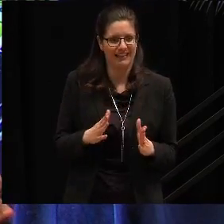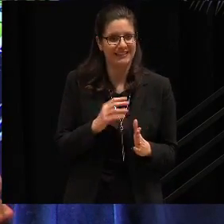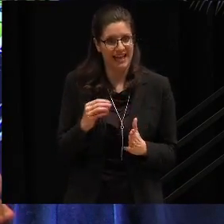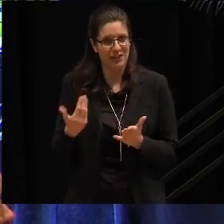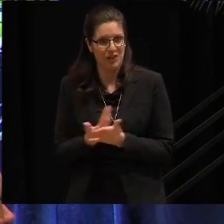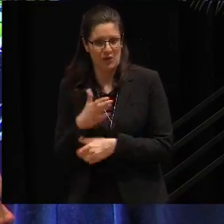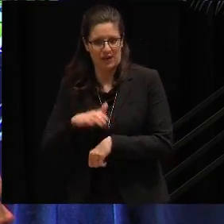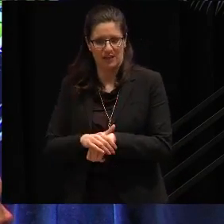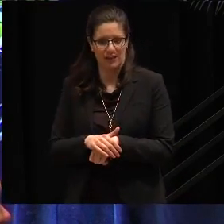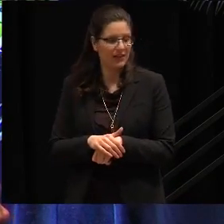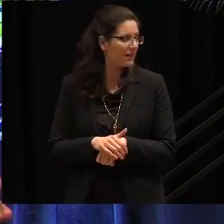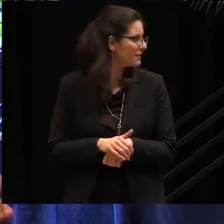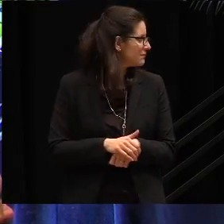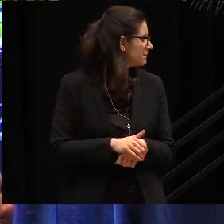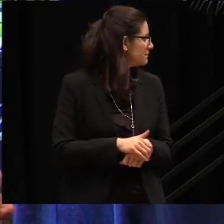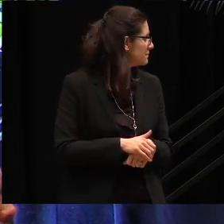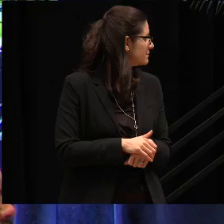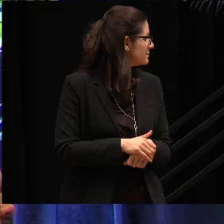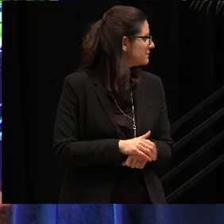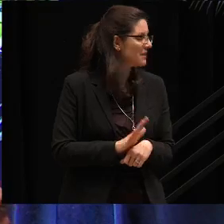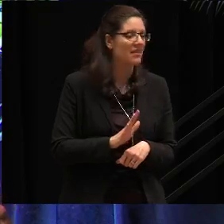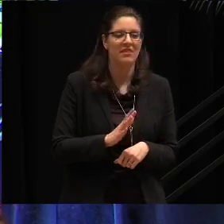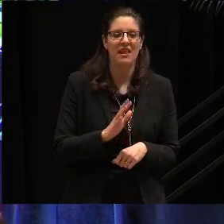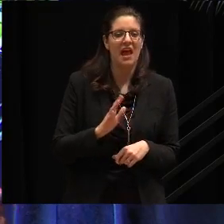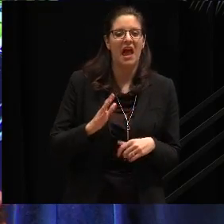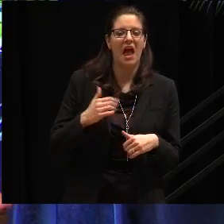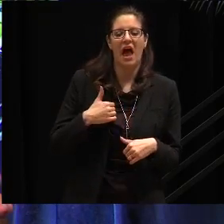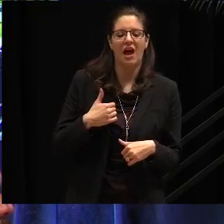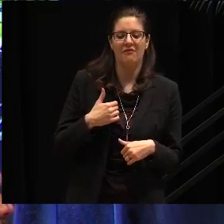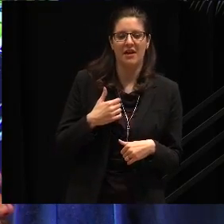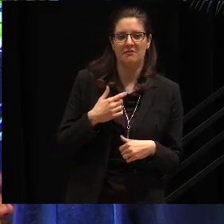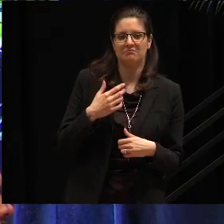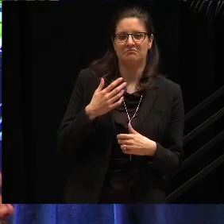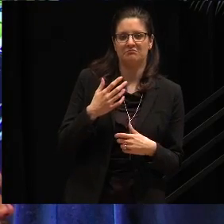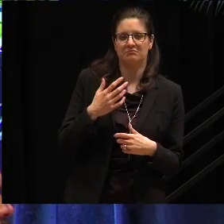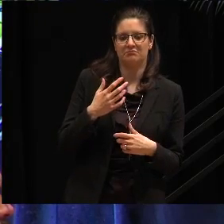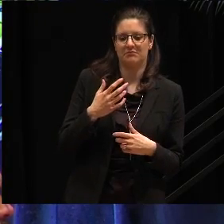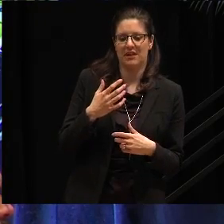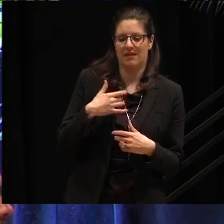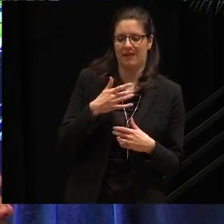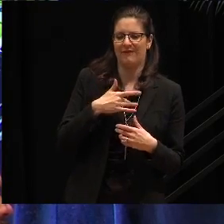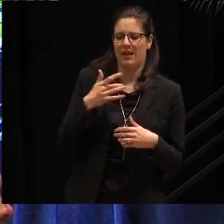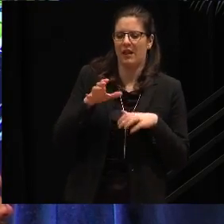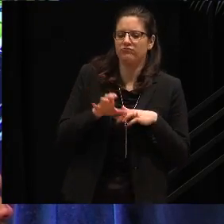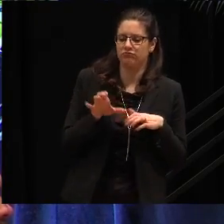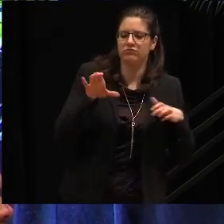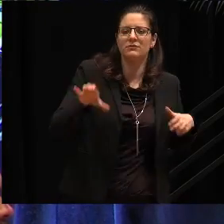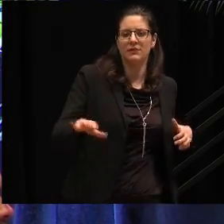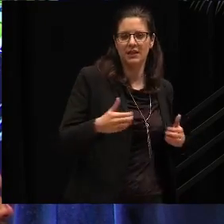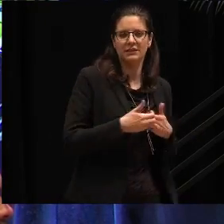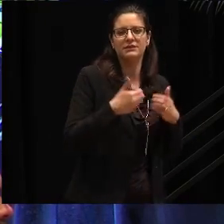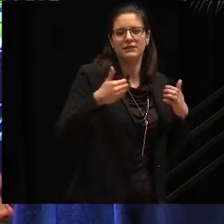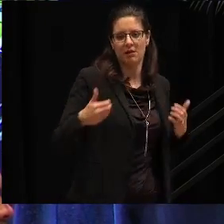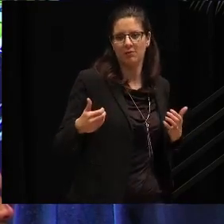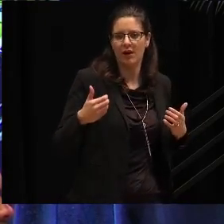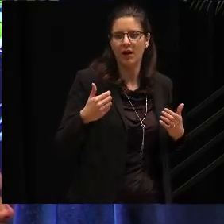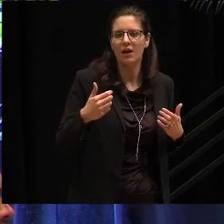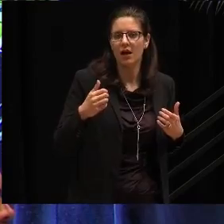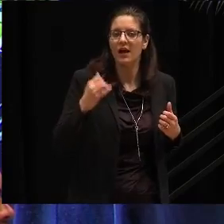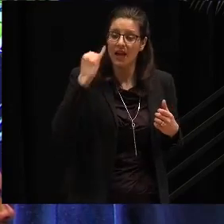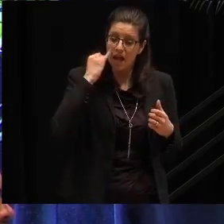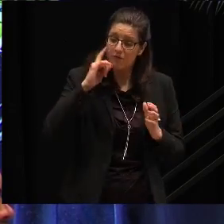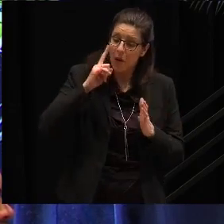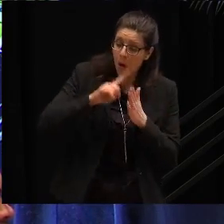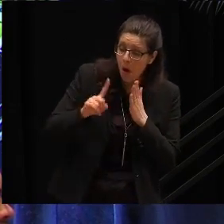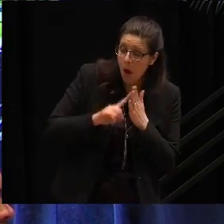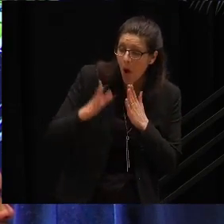New England, have kept it here and haven't really tapped into remember that we're all from there. I think that there's a lot in common that we can find as